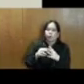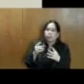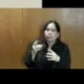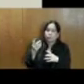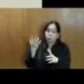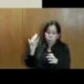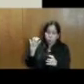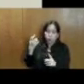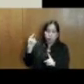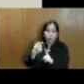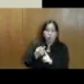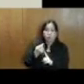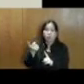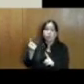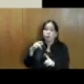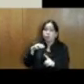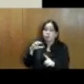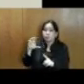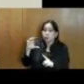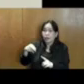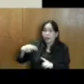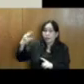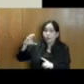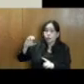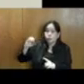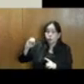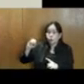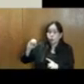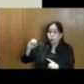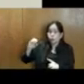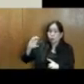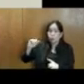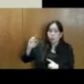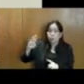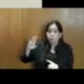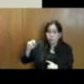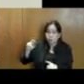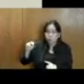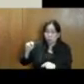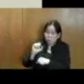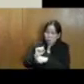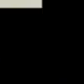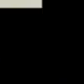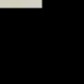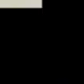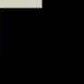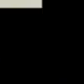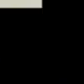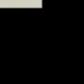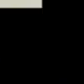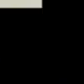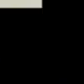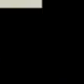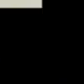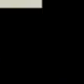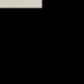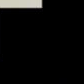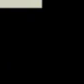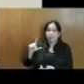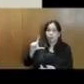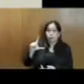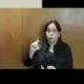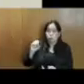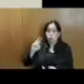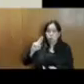right, and that's not going to happen immediately, but if we were, then you could imagine a place like Texas, Louisiana, the middle of the country,